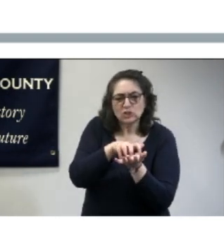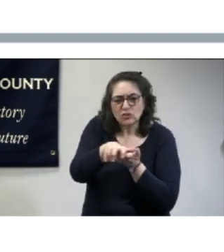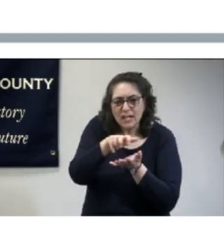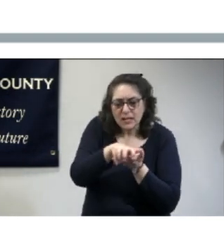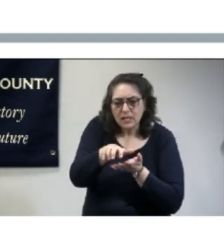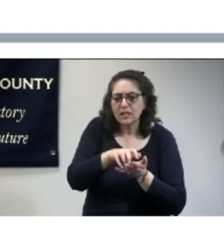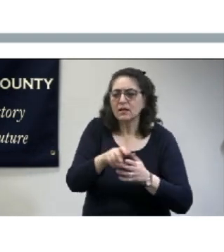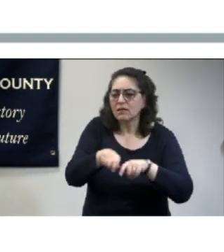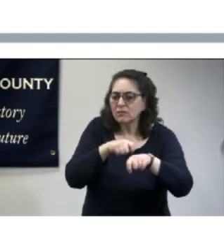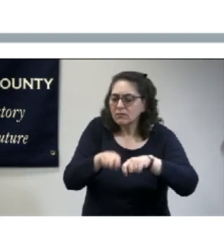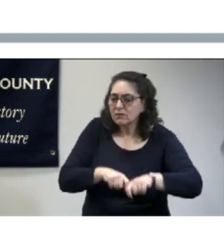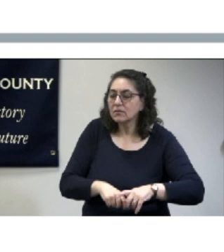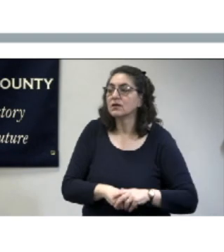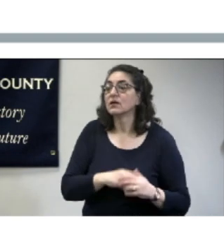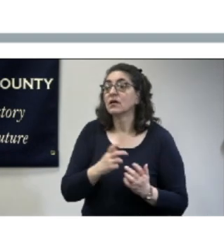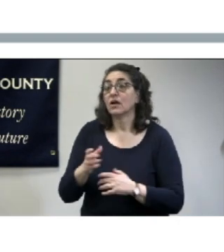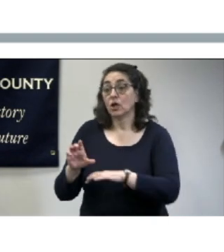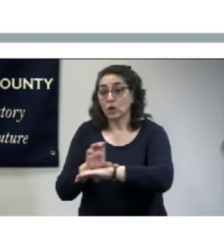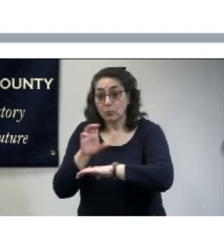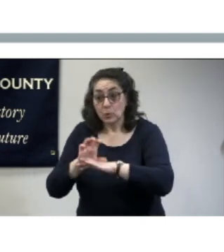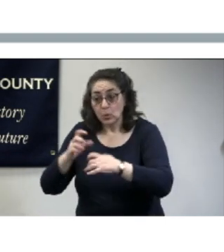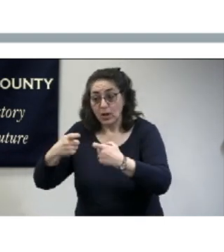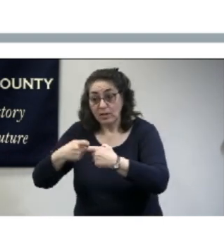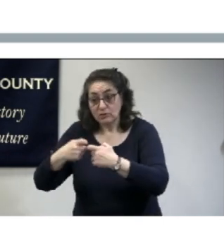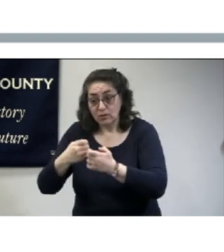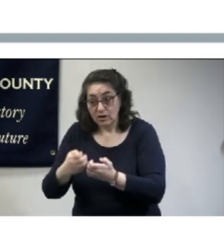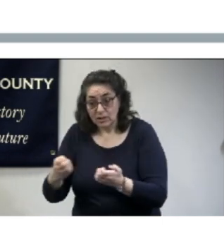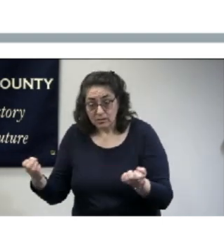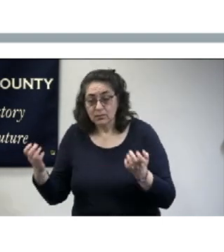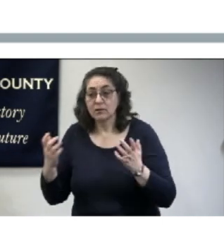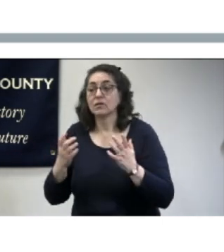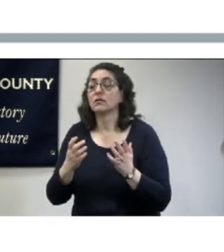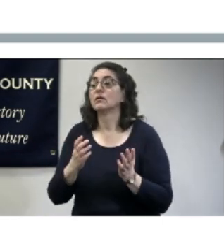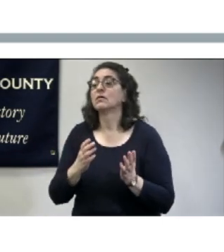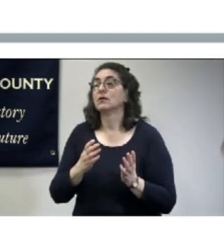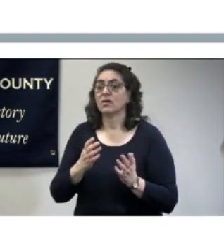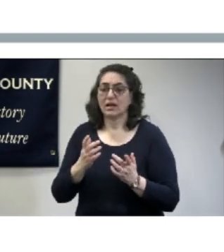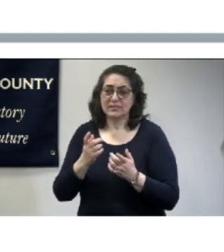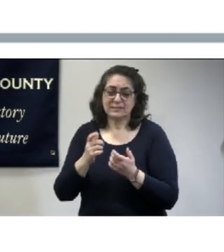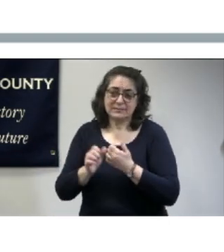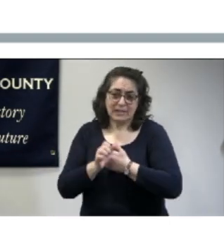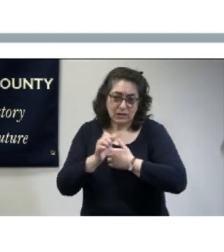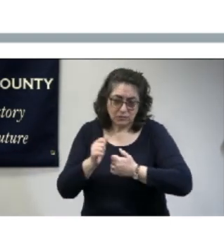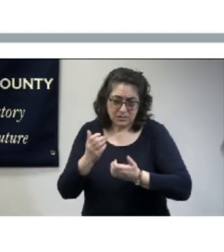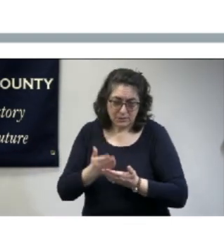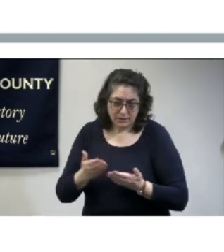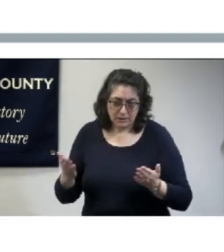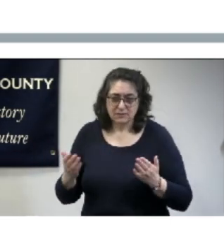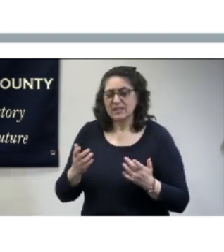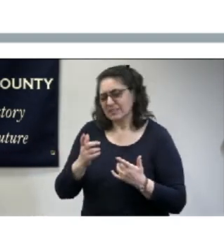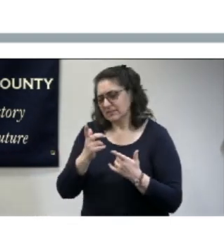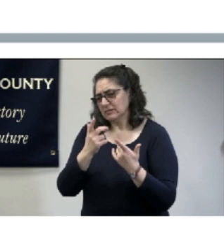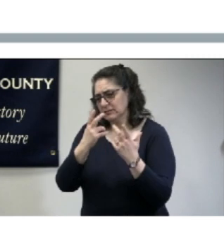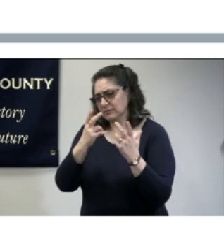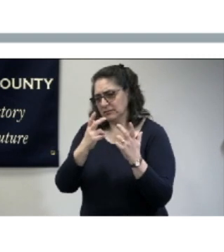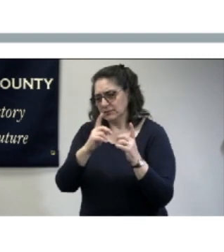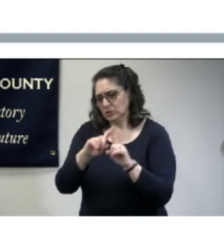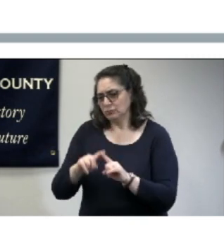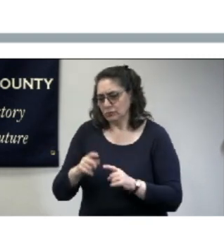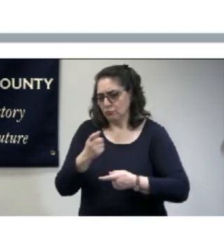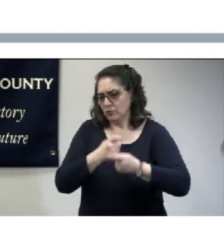shred, computer electronics, hazardous materials, just to name a few. And